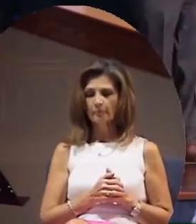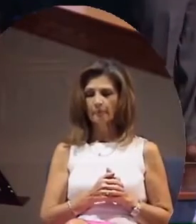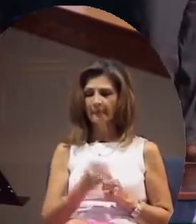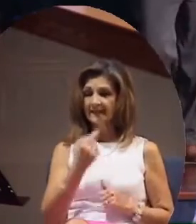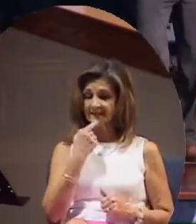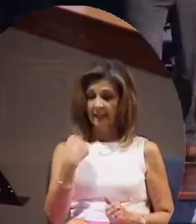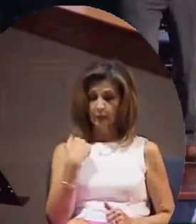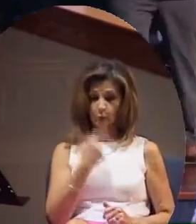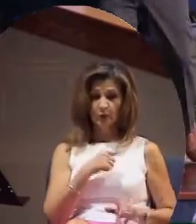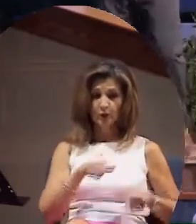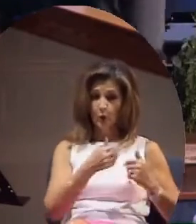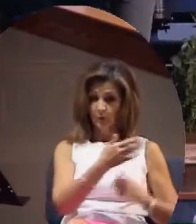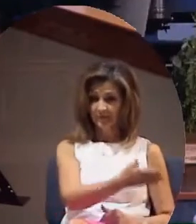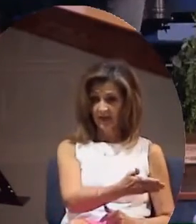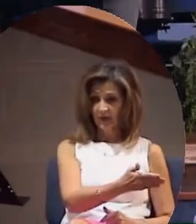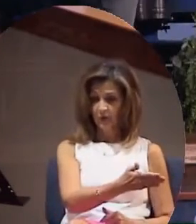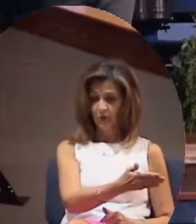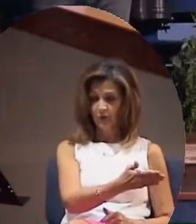He said, "We're going over there